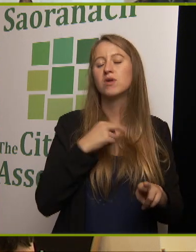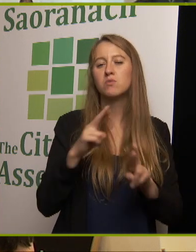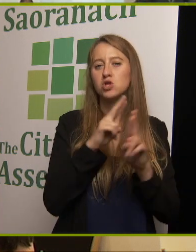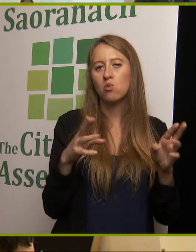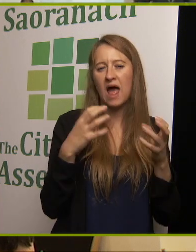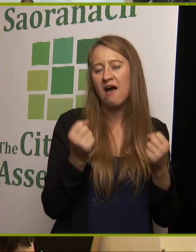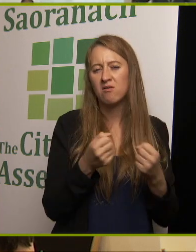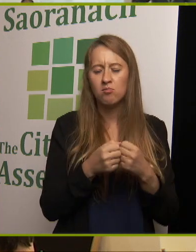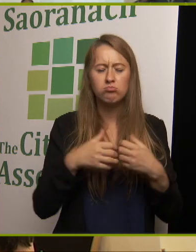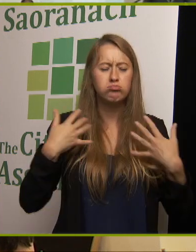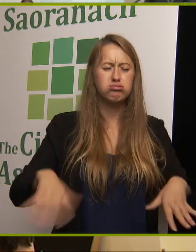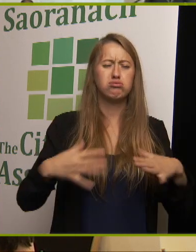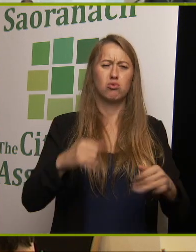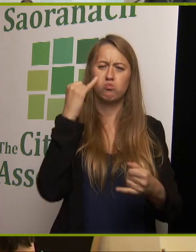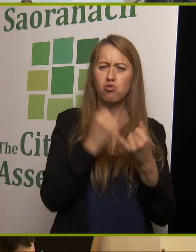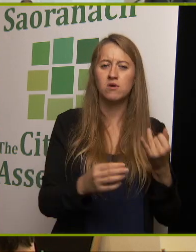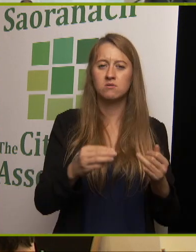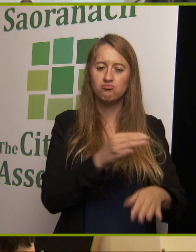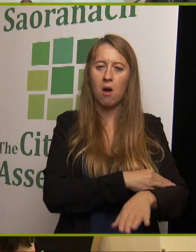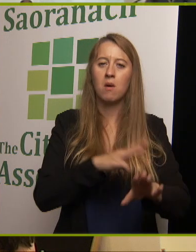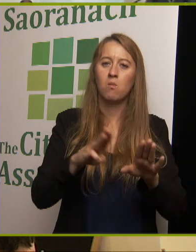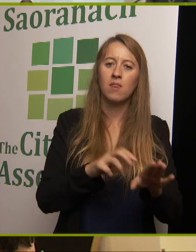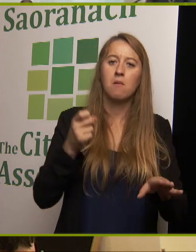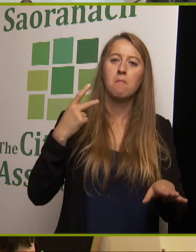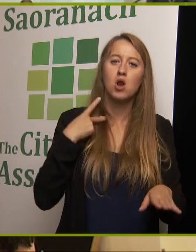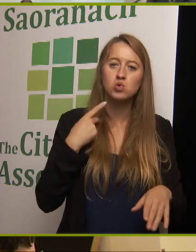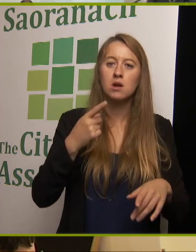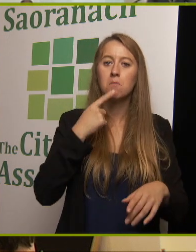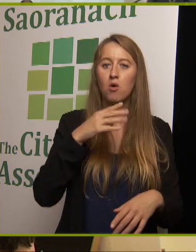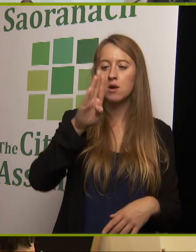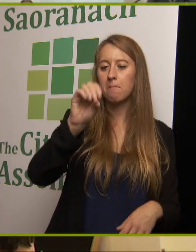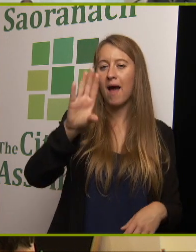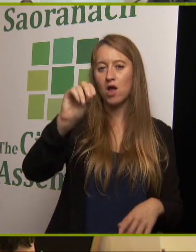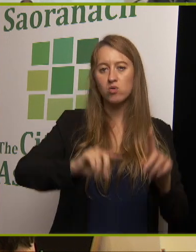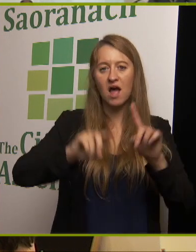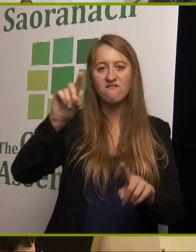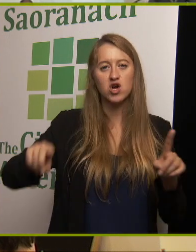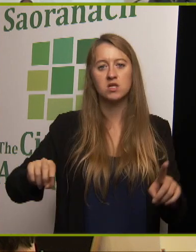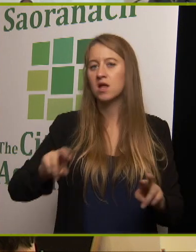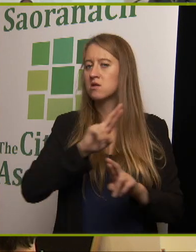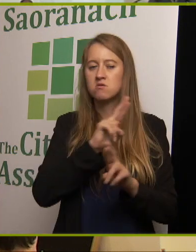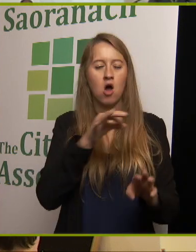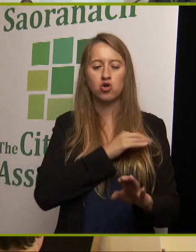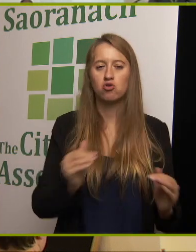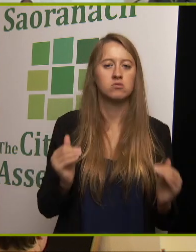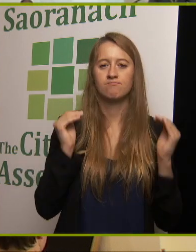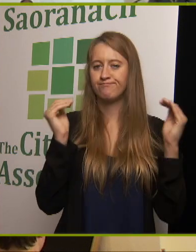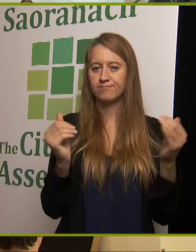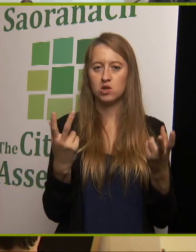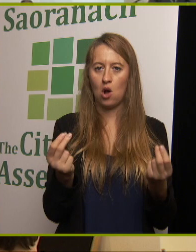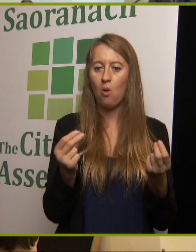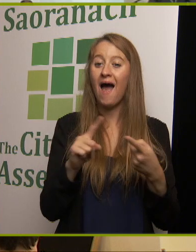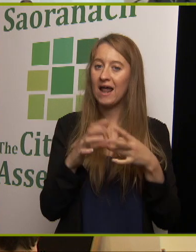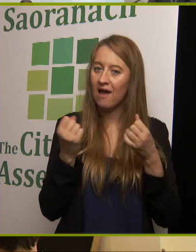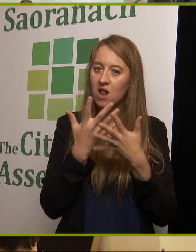But biodiversity is not in good condition. And there are many, many reasons for this. They're mainly historic.